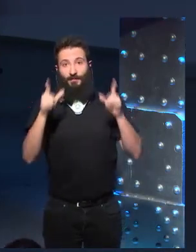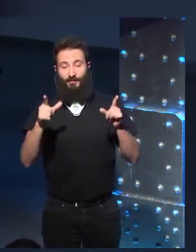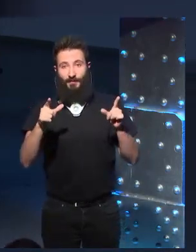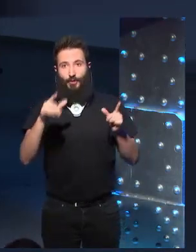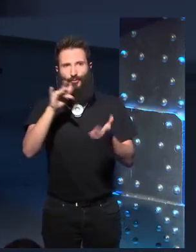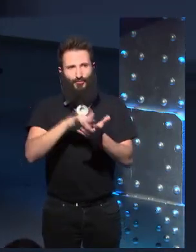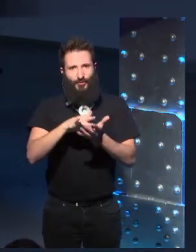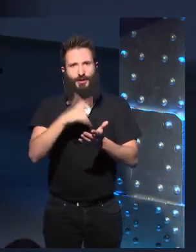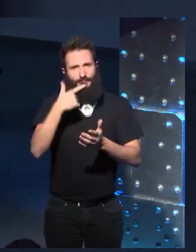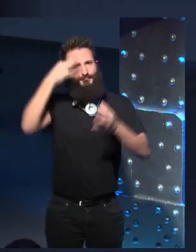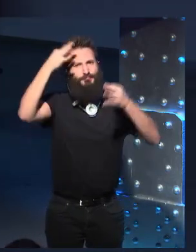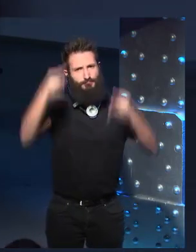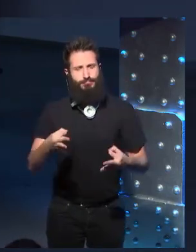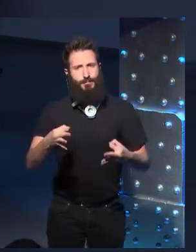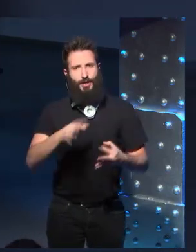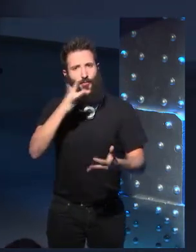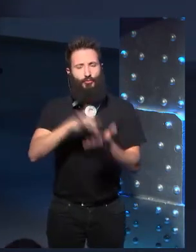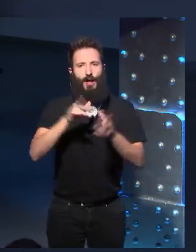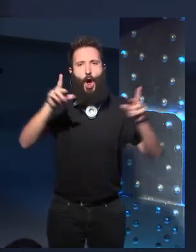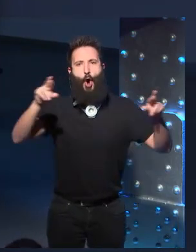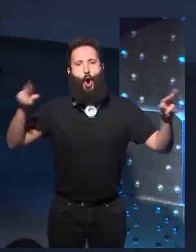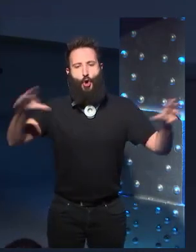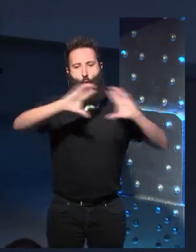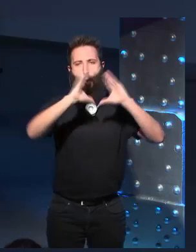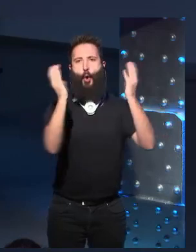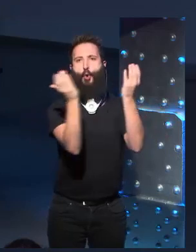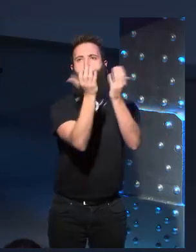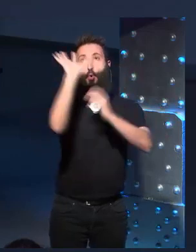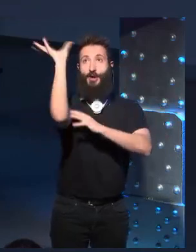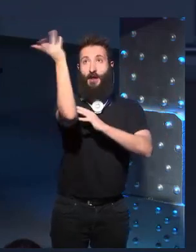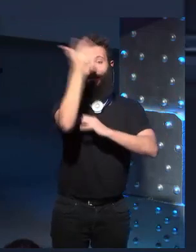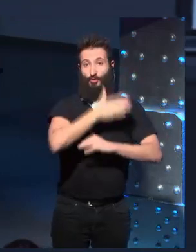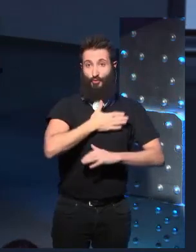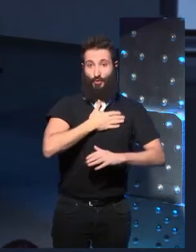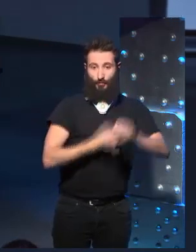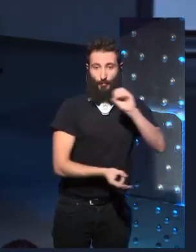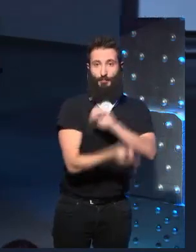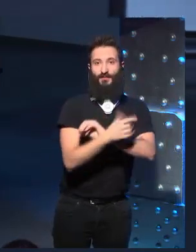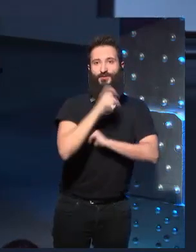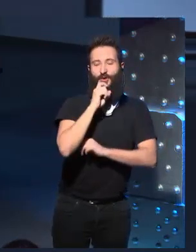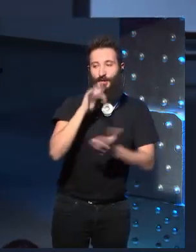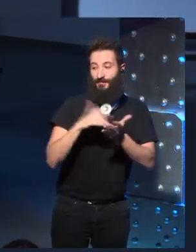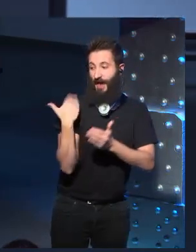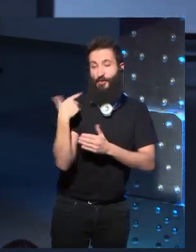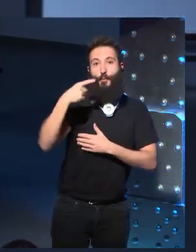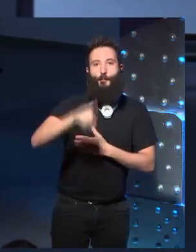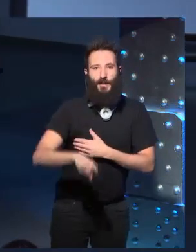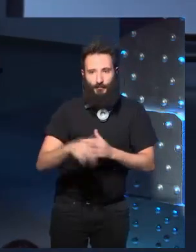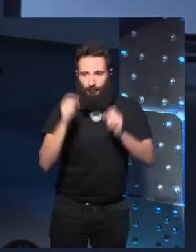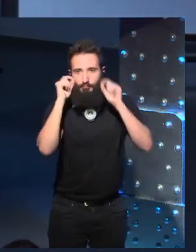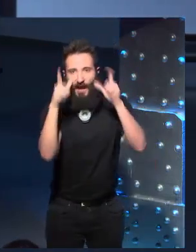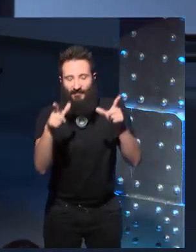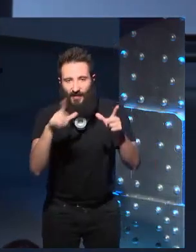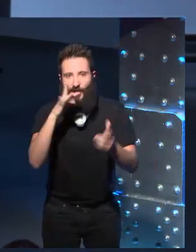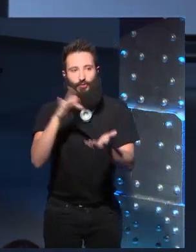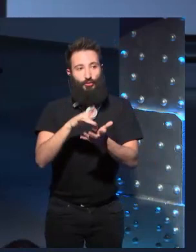how gold is created in our universe a month ago. When those two, maybe some of you have heard that we've